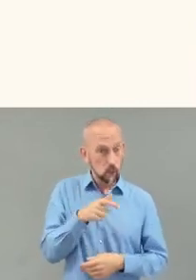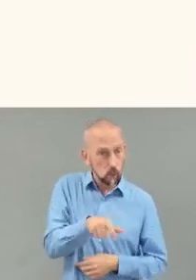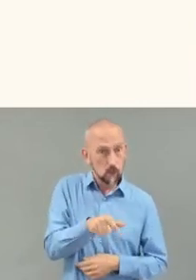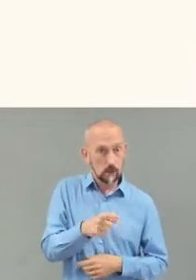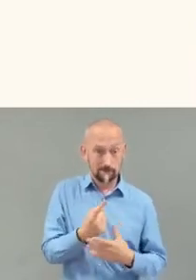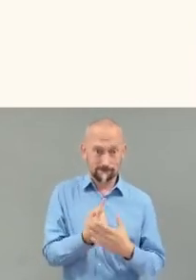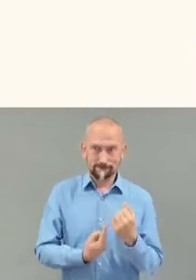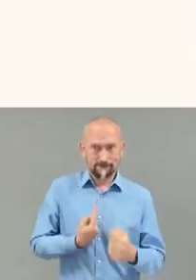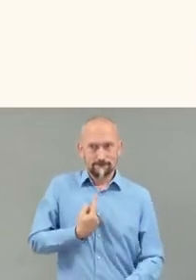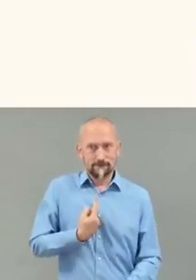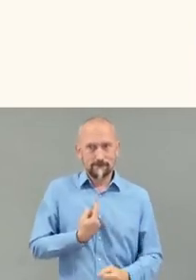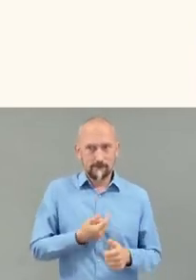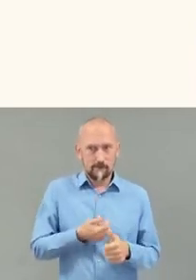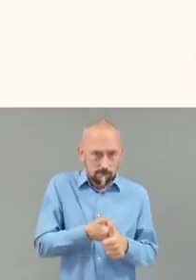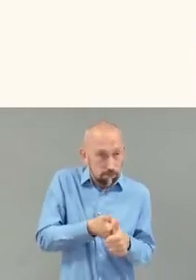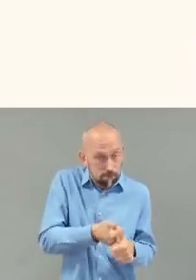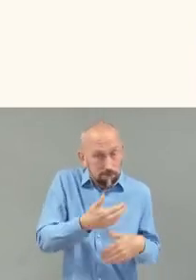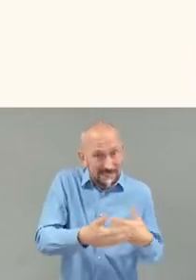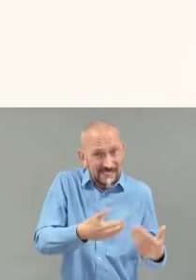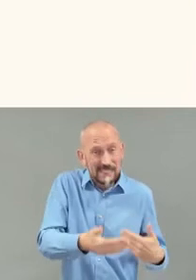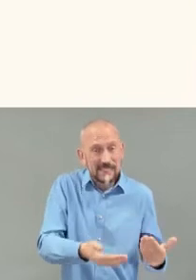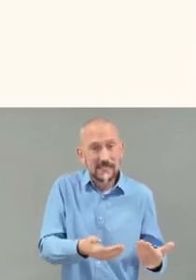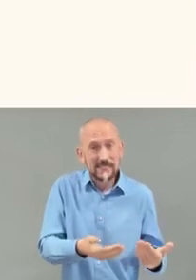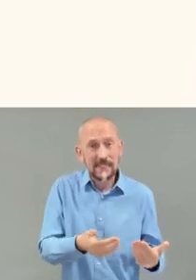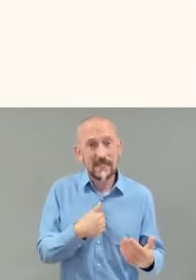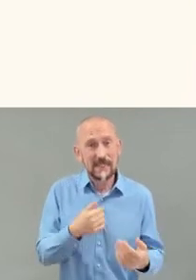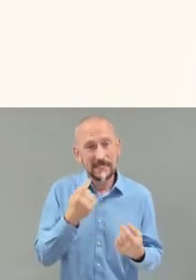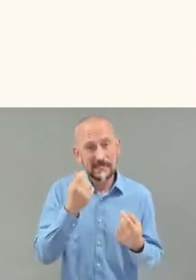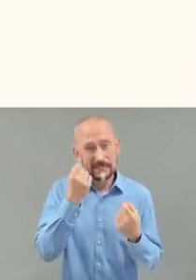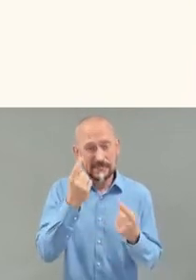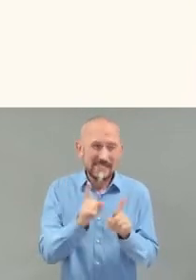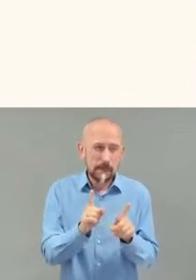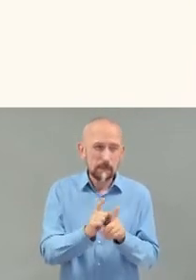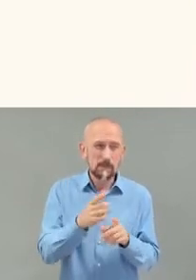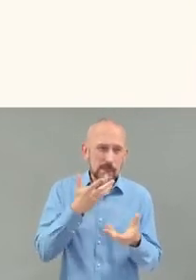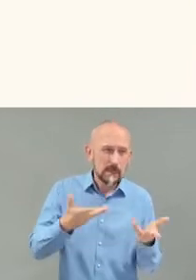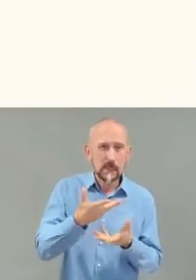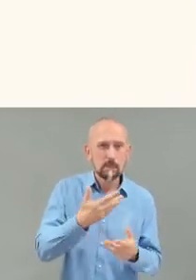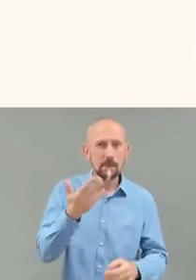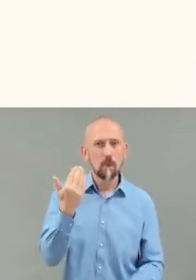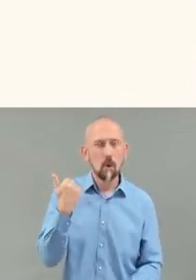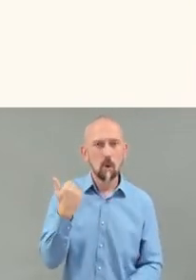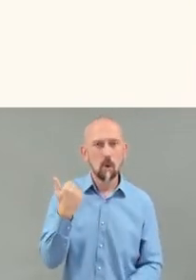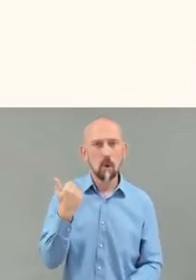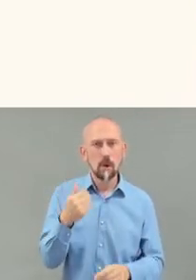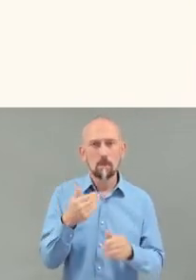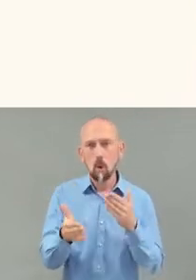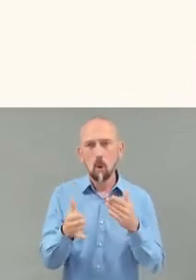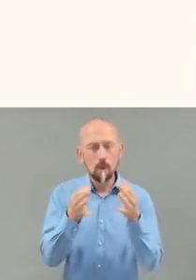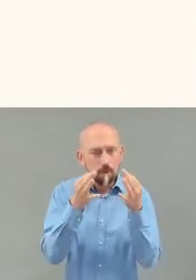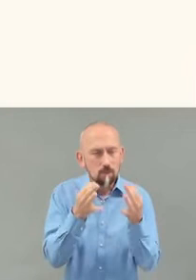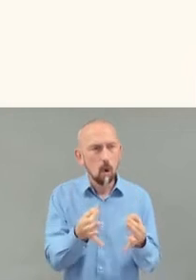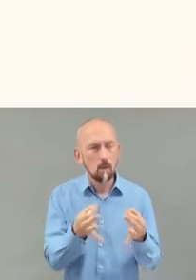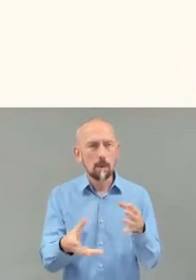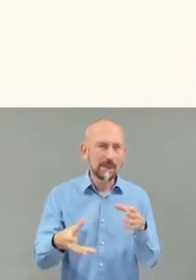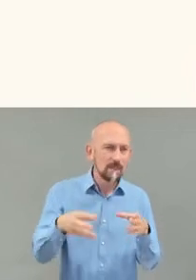And I guess more, as I mentioned earlier, sort of more formally getting involved with the course. I